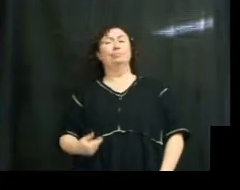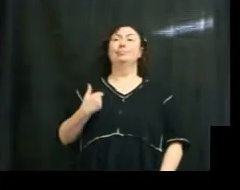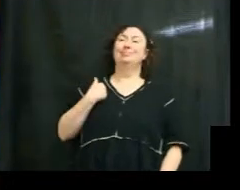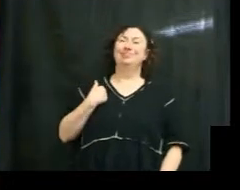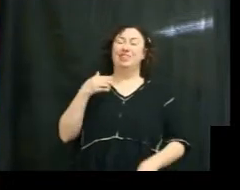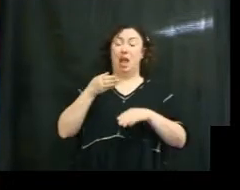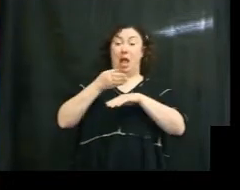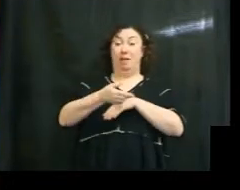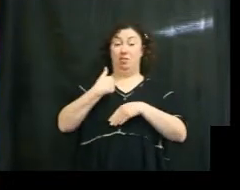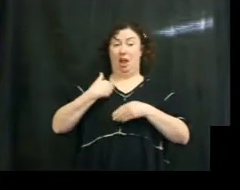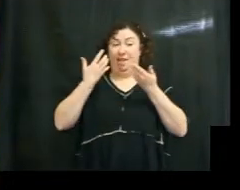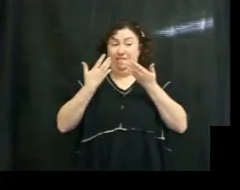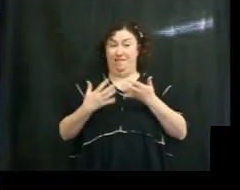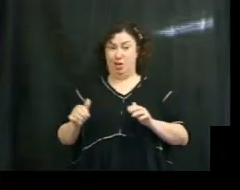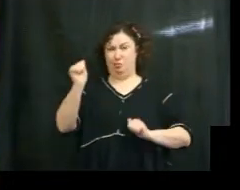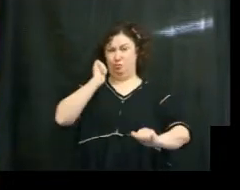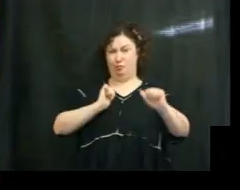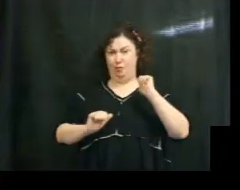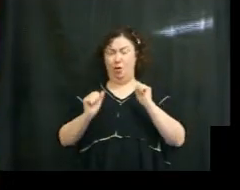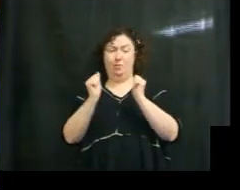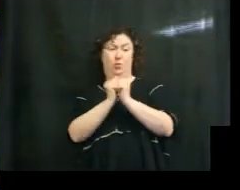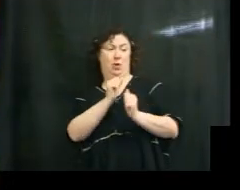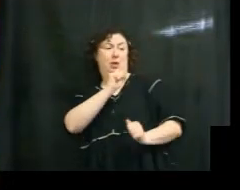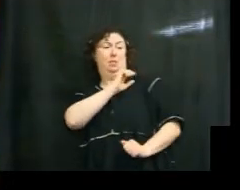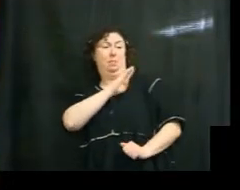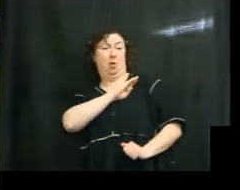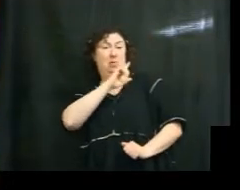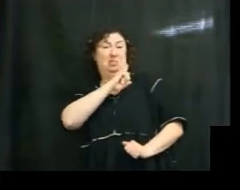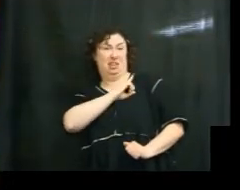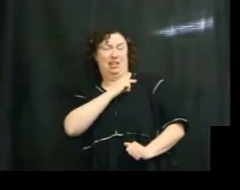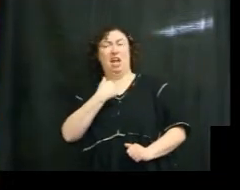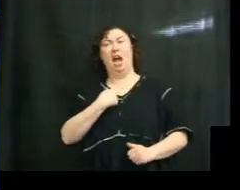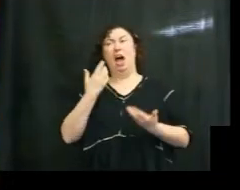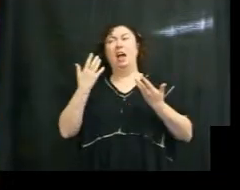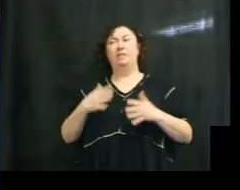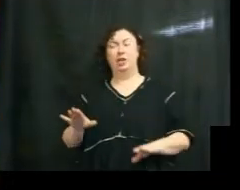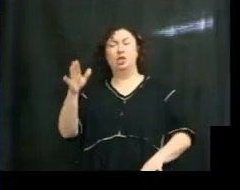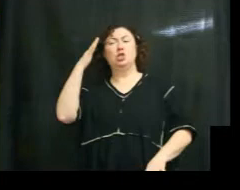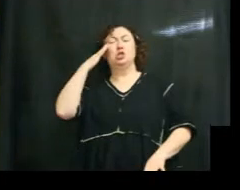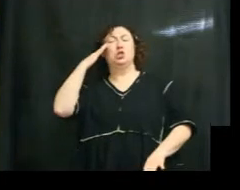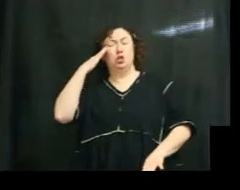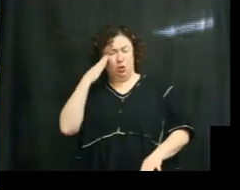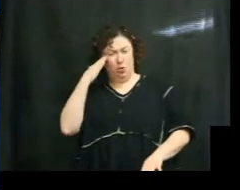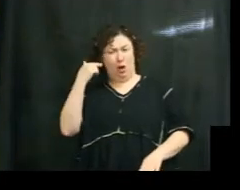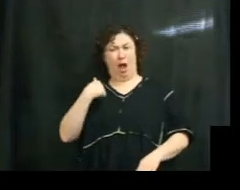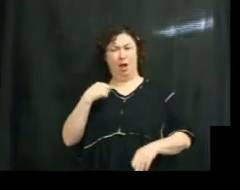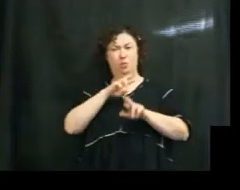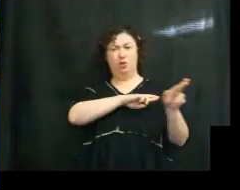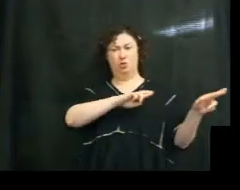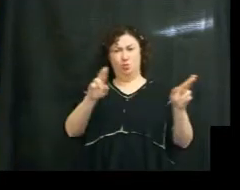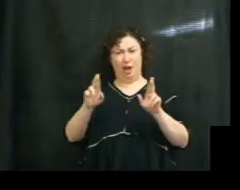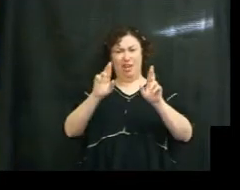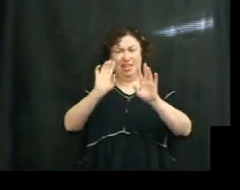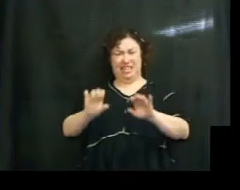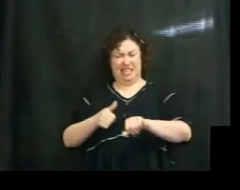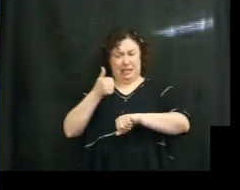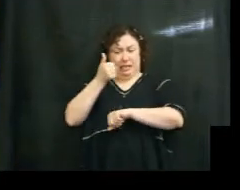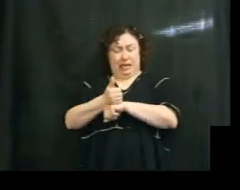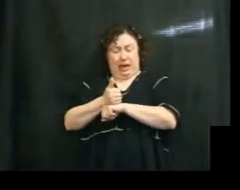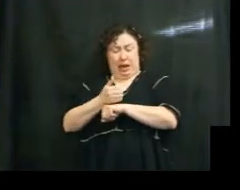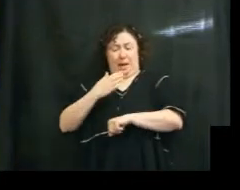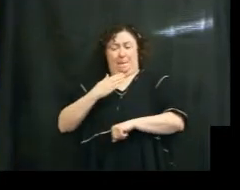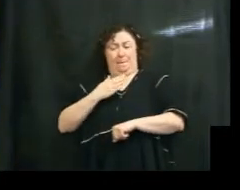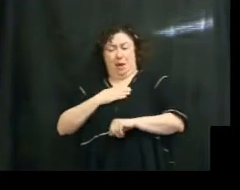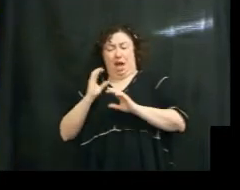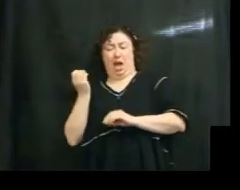After I played with Bo Diddley, I knew I was ready to have my own band. I got my friends together and